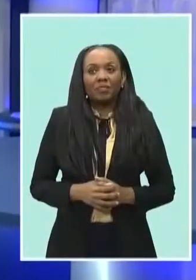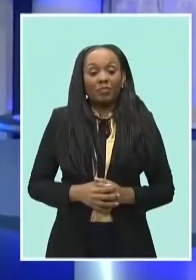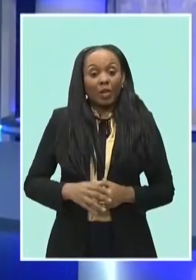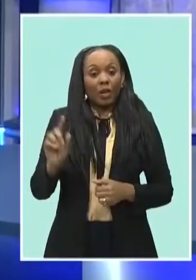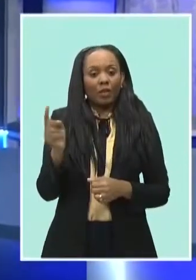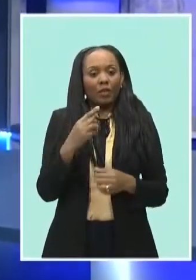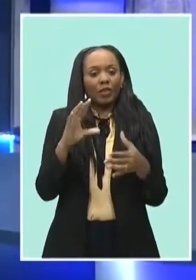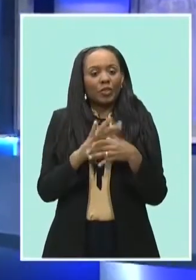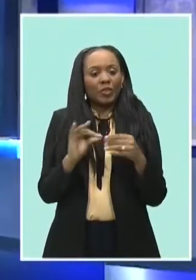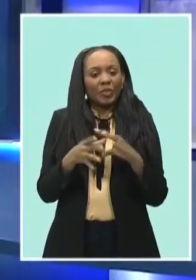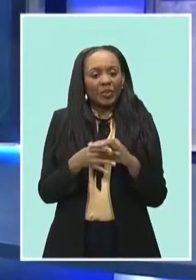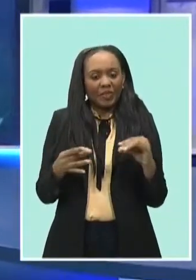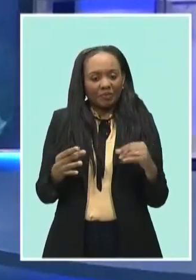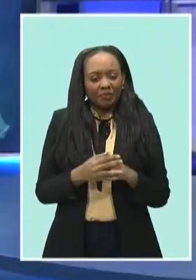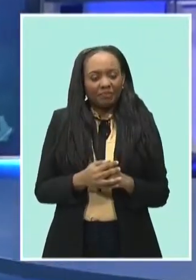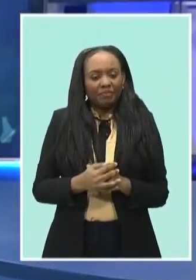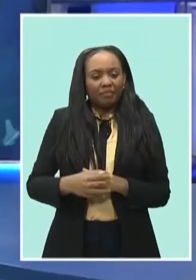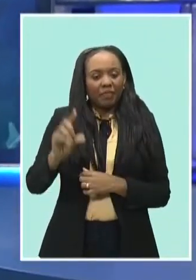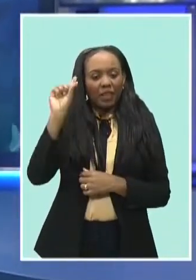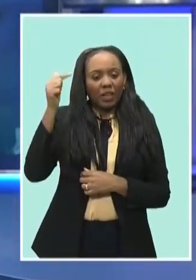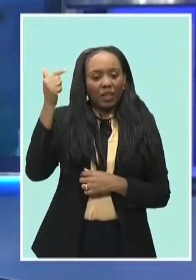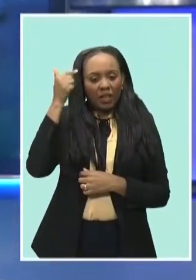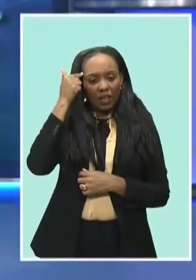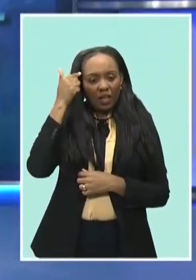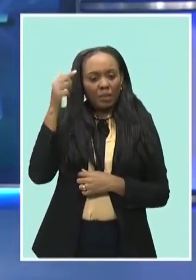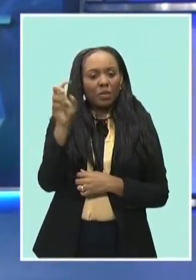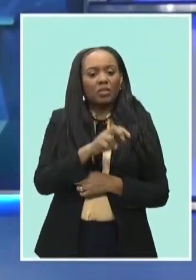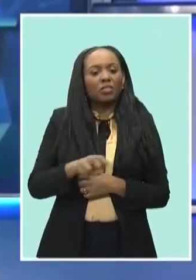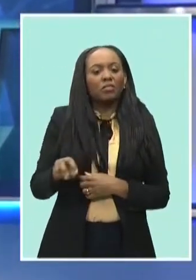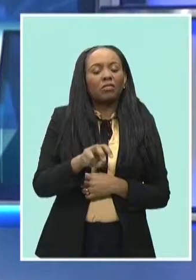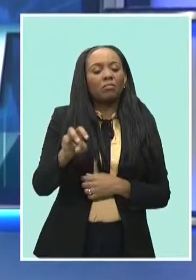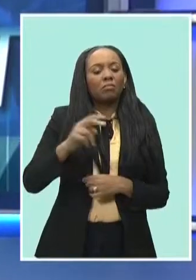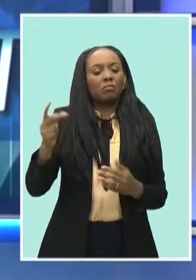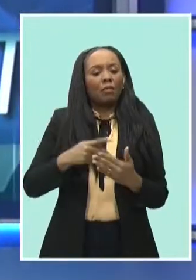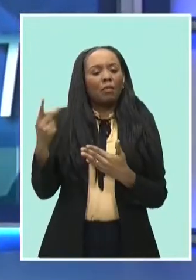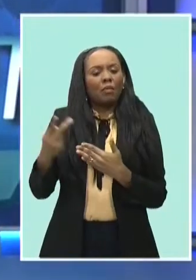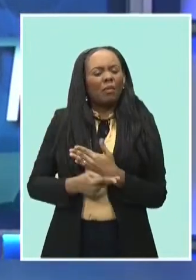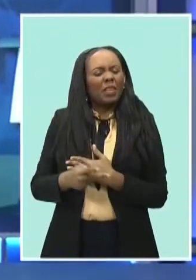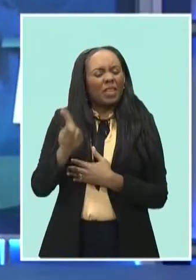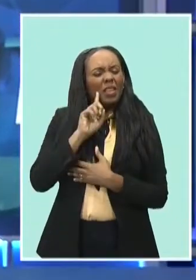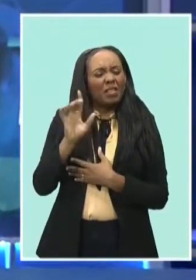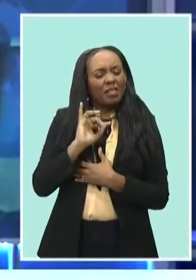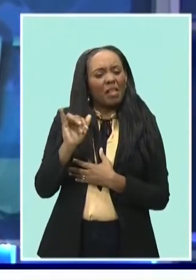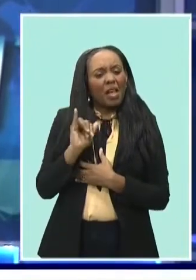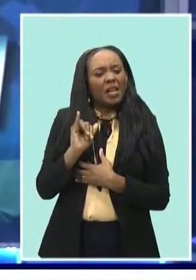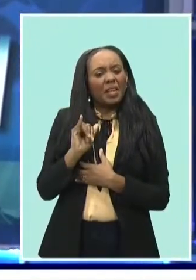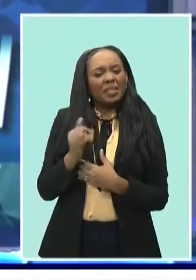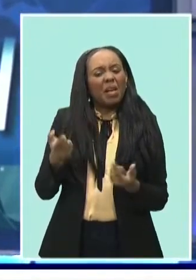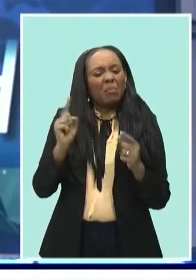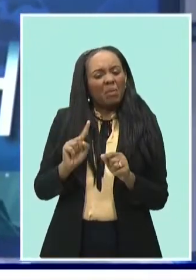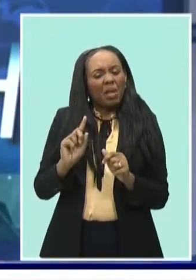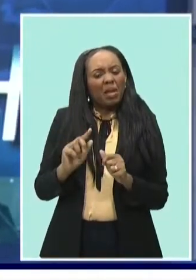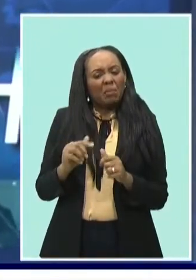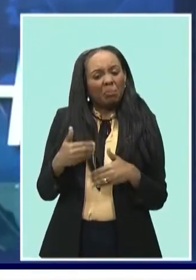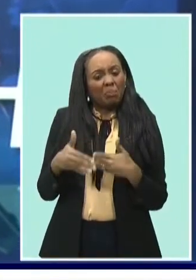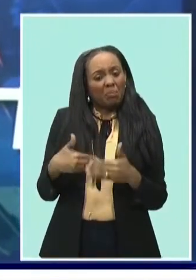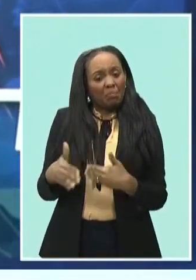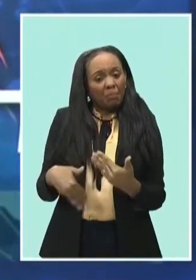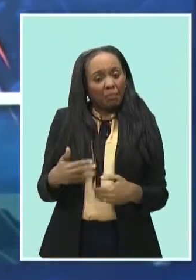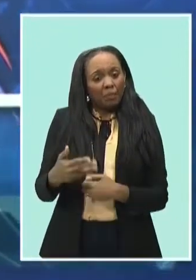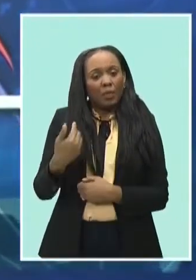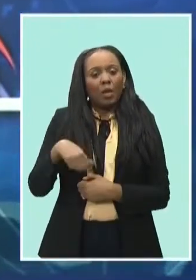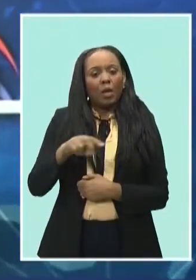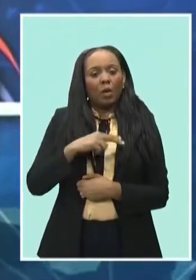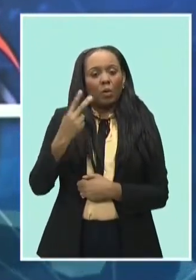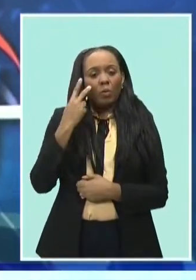Leading the news at 7. Government's transport augmentation program seems to be well on track. We caught up with 2